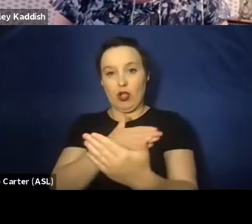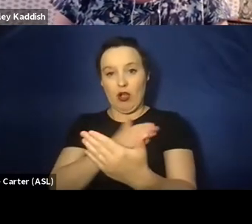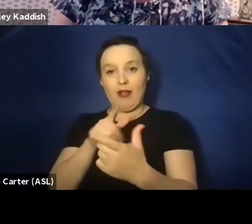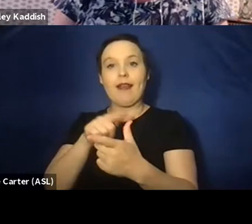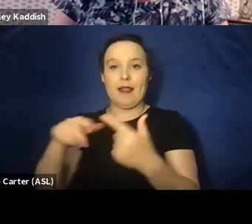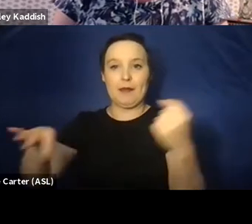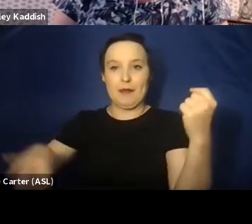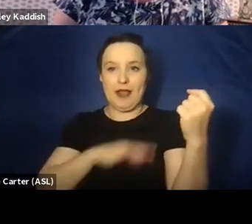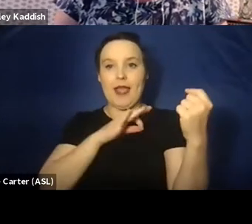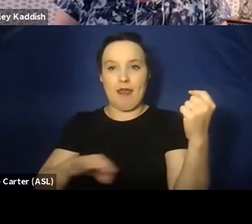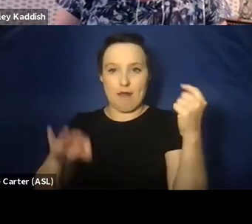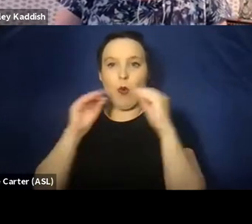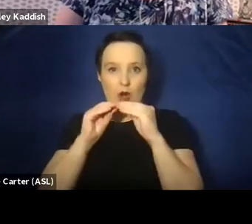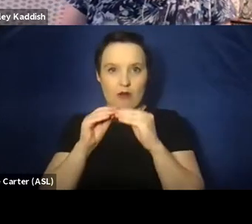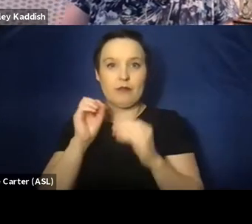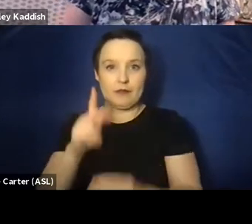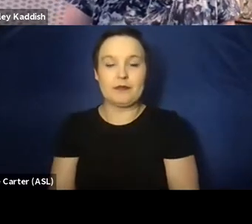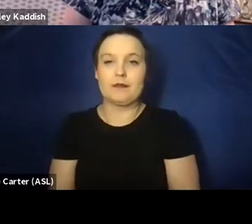playing.